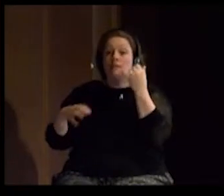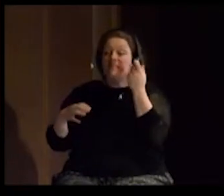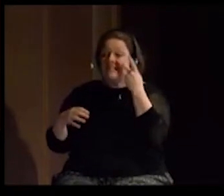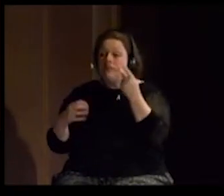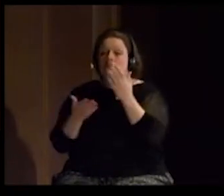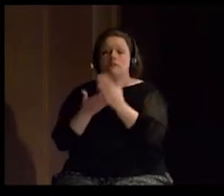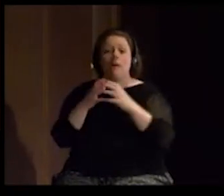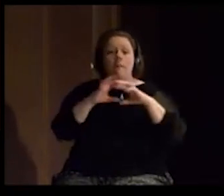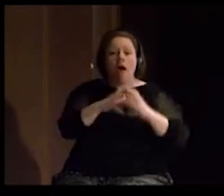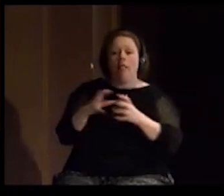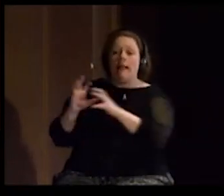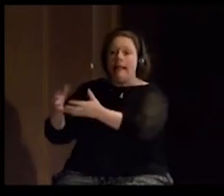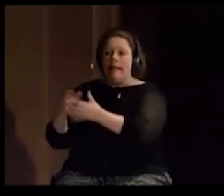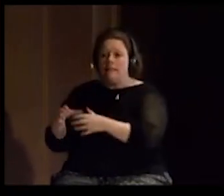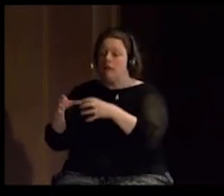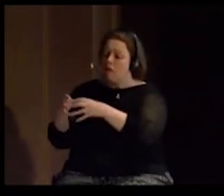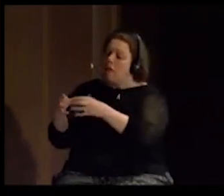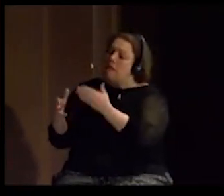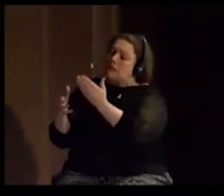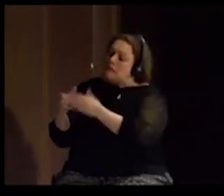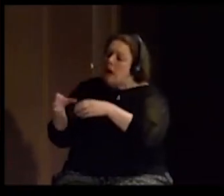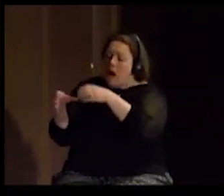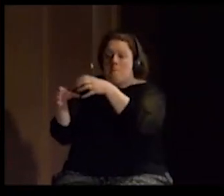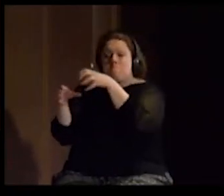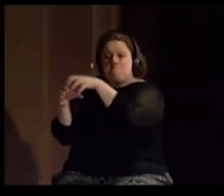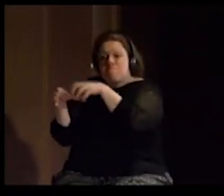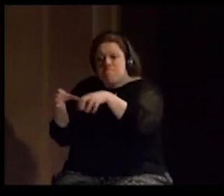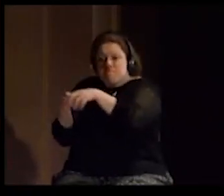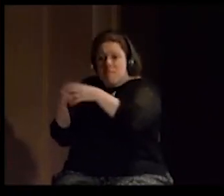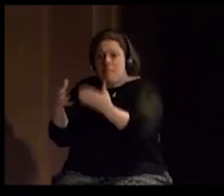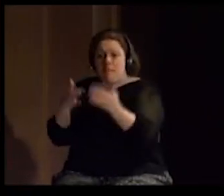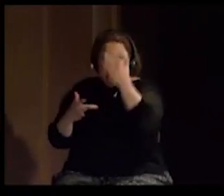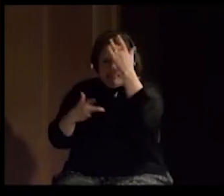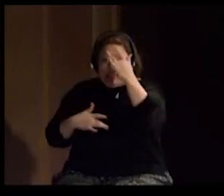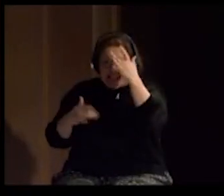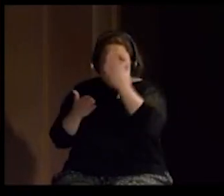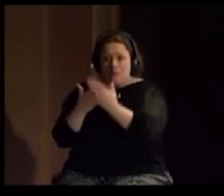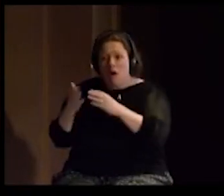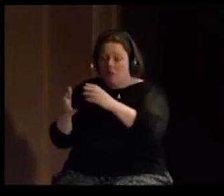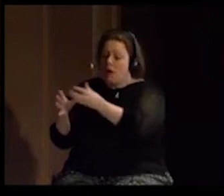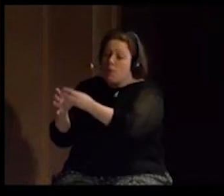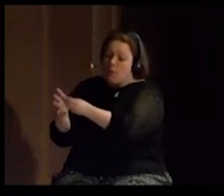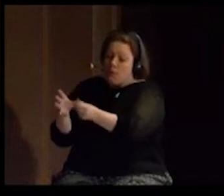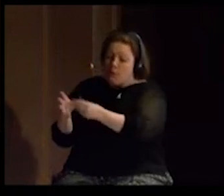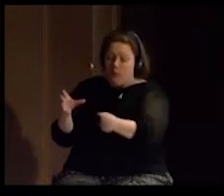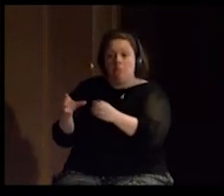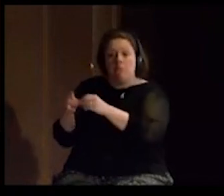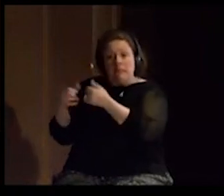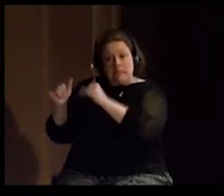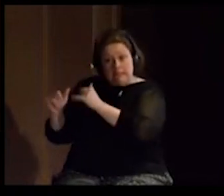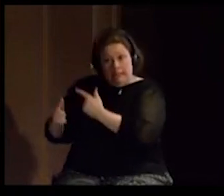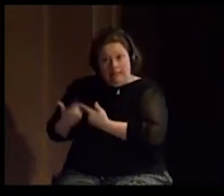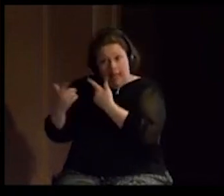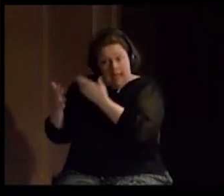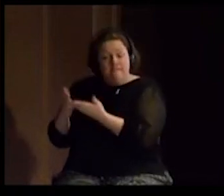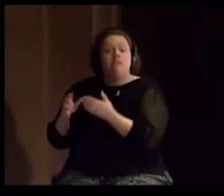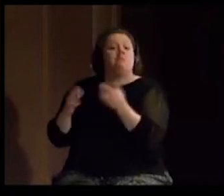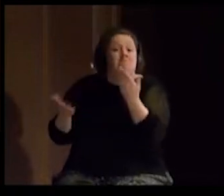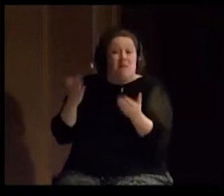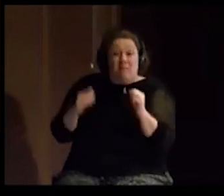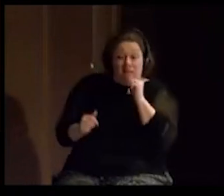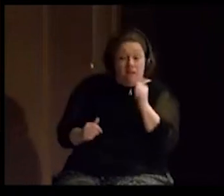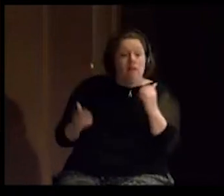that a lot, it will die very quickly. The other thing is, changes in